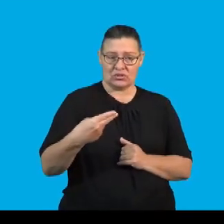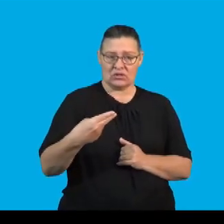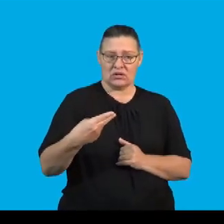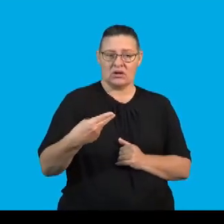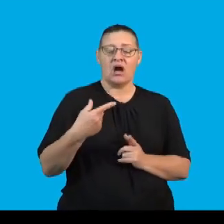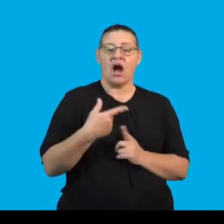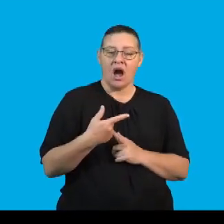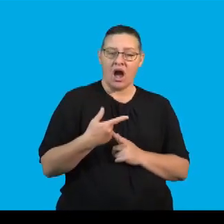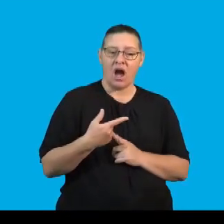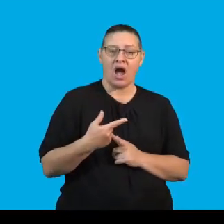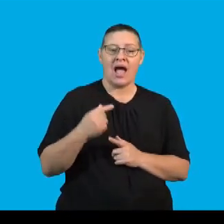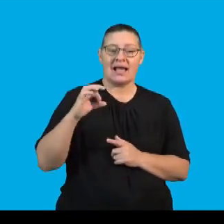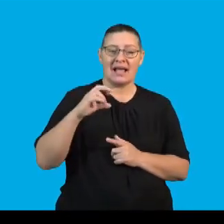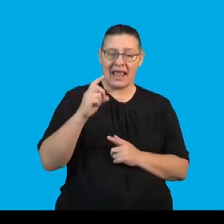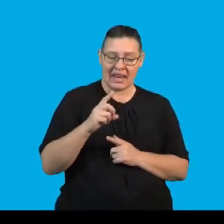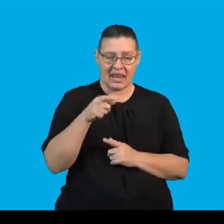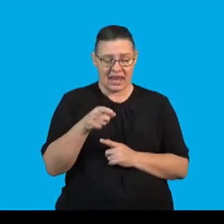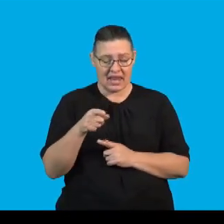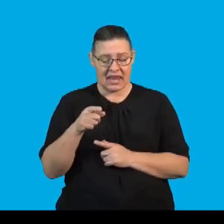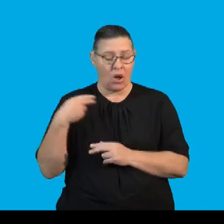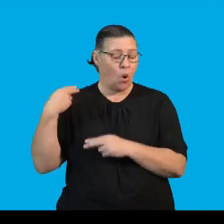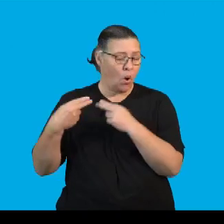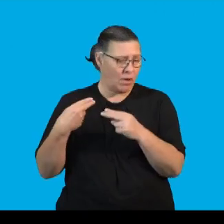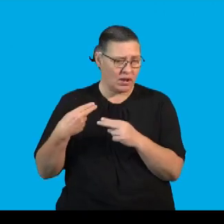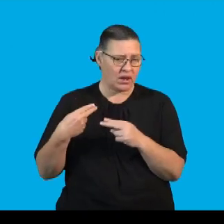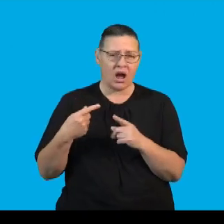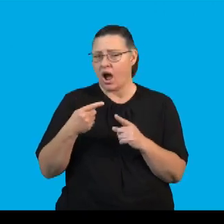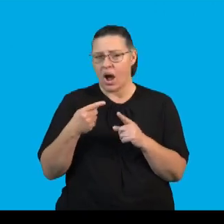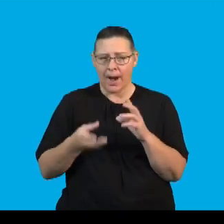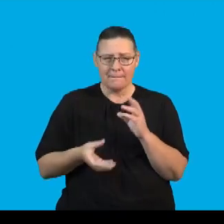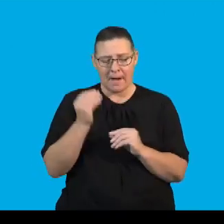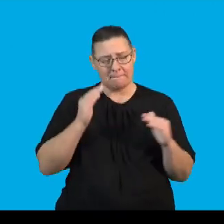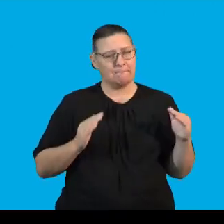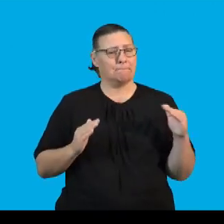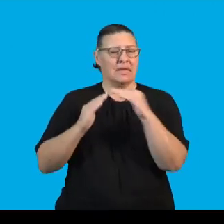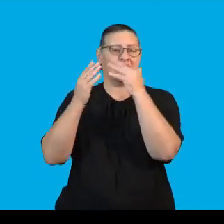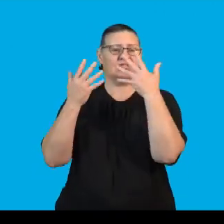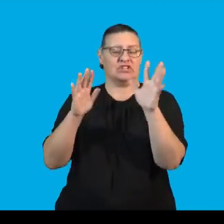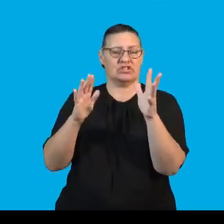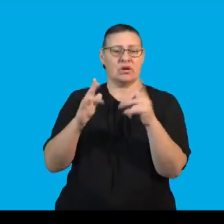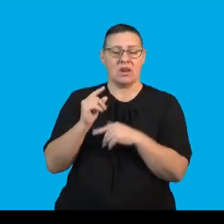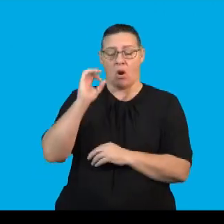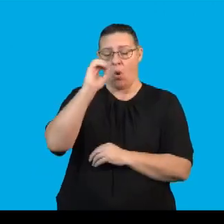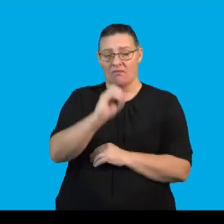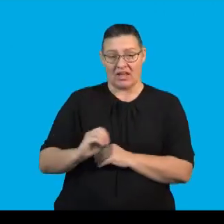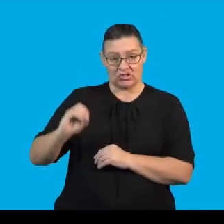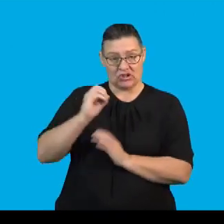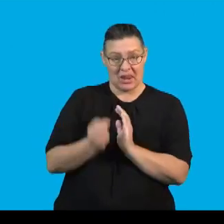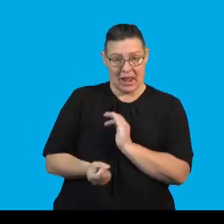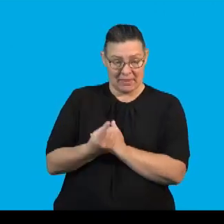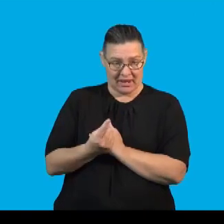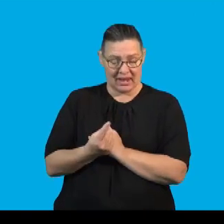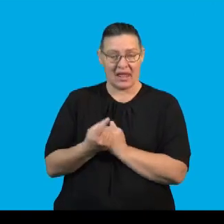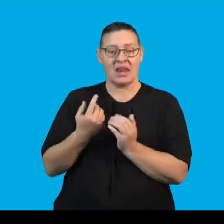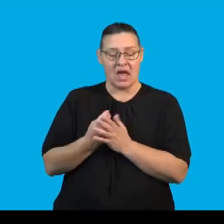LH, also a pituitary gland hormone, it's taking its peak somewhere along the way when ovulation